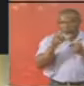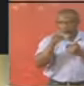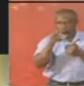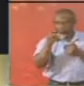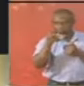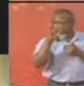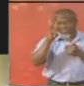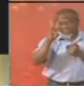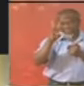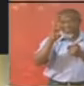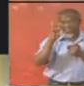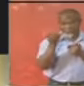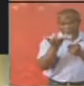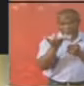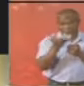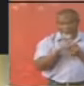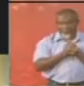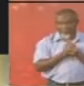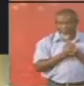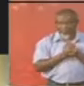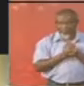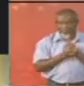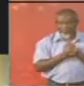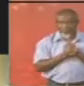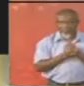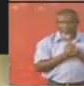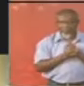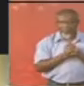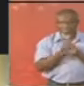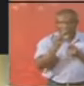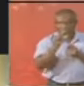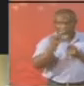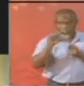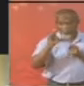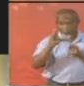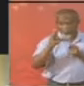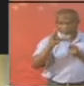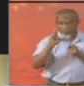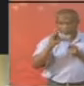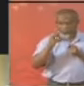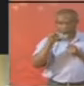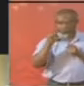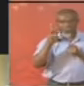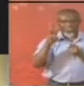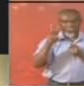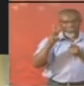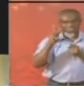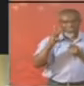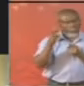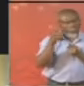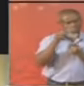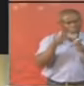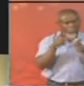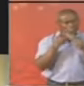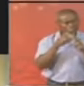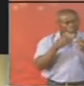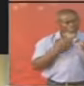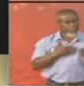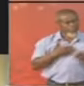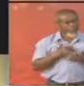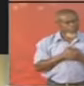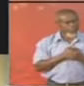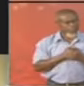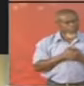Hi, good morning. Alicia Boucher from TV6. Anyone can take these questions. I know that